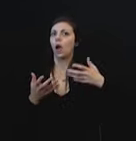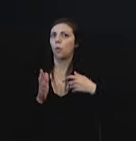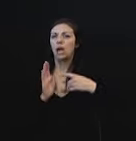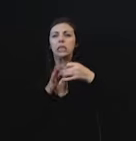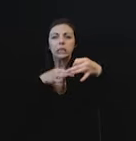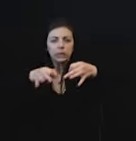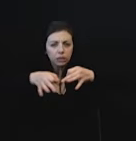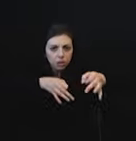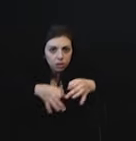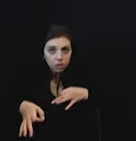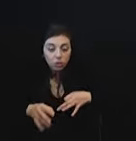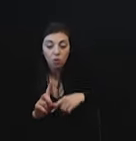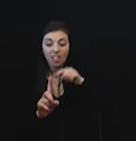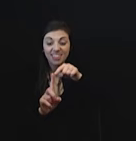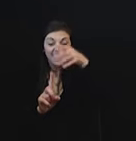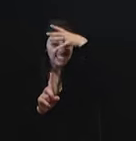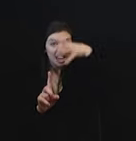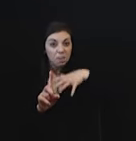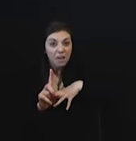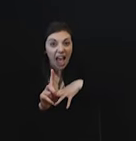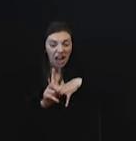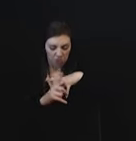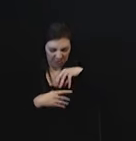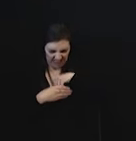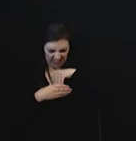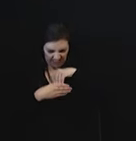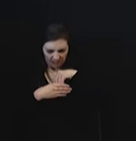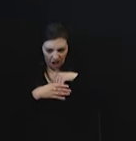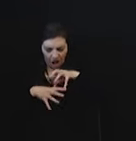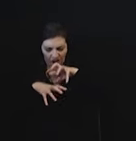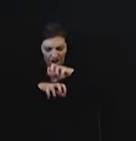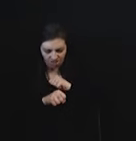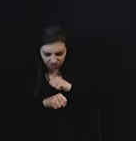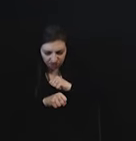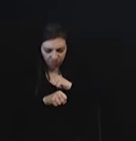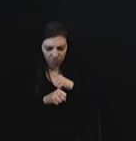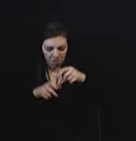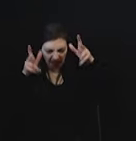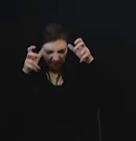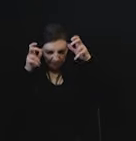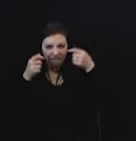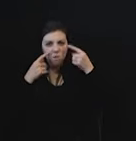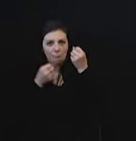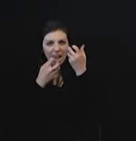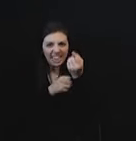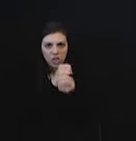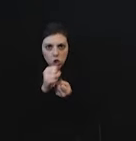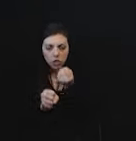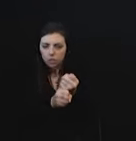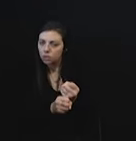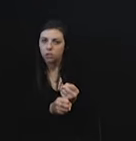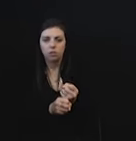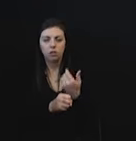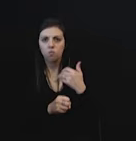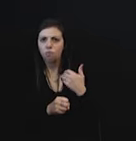been possessed by demons for years. And what had ended up happening was he was so